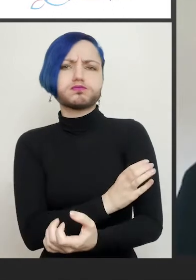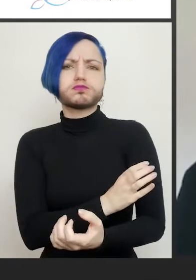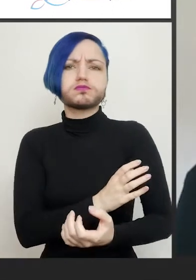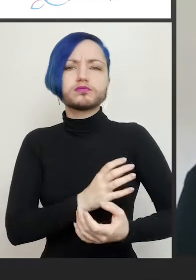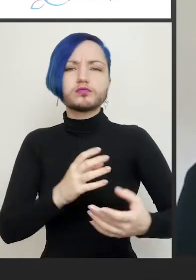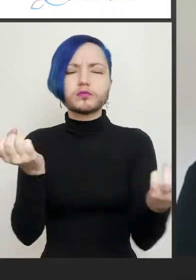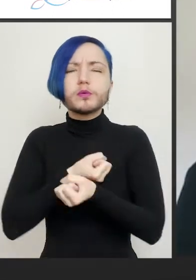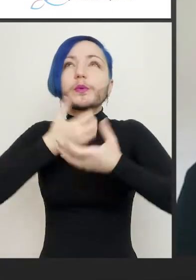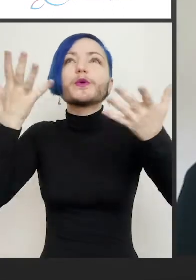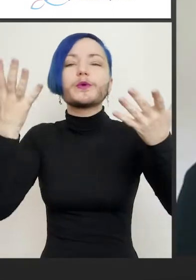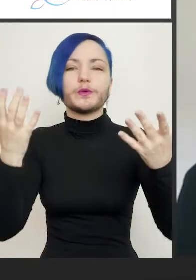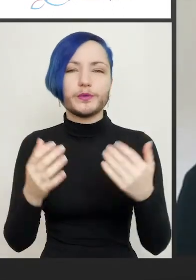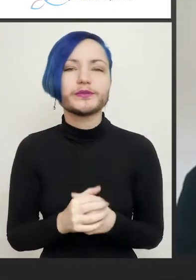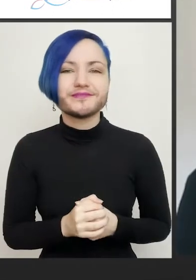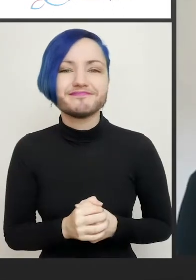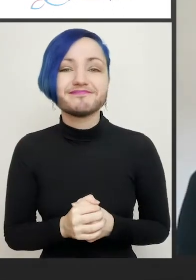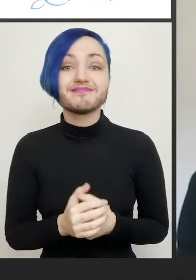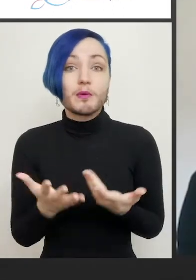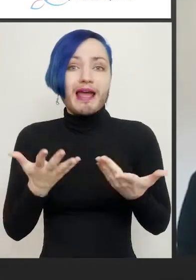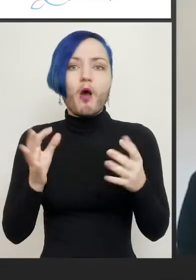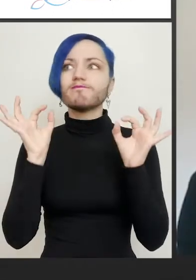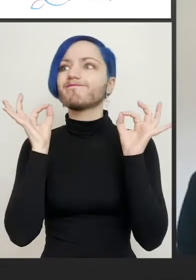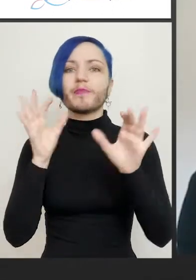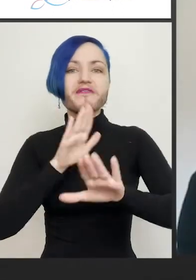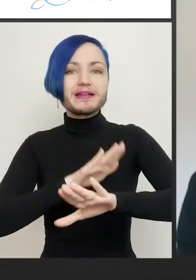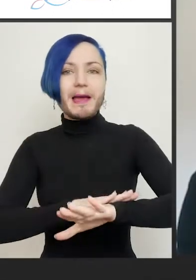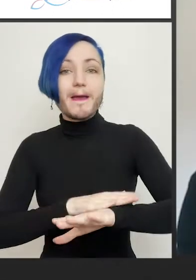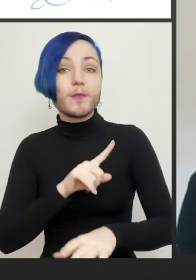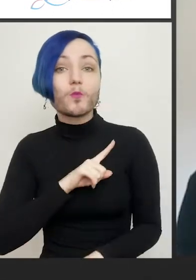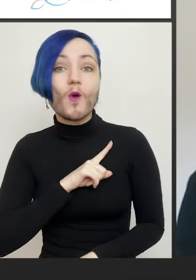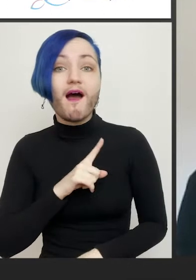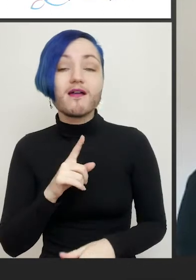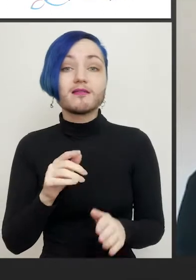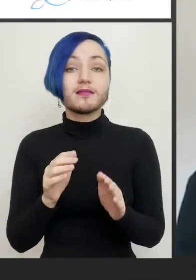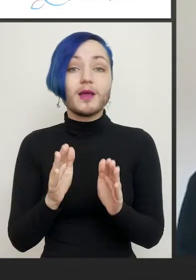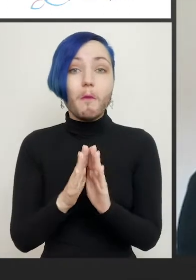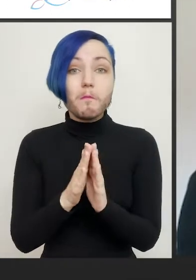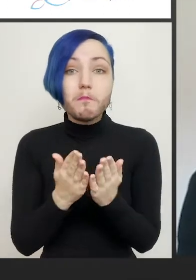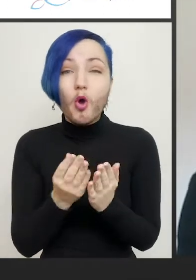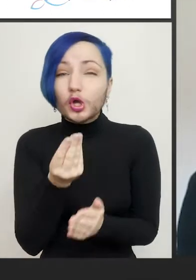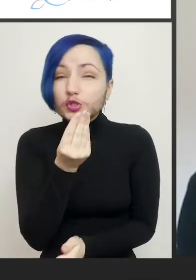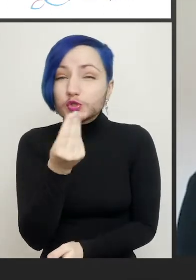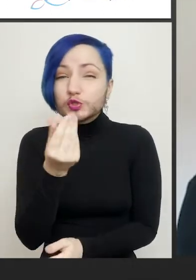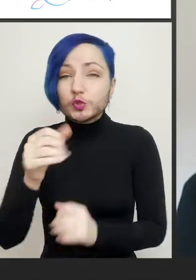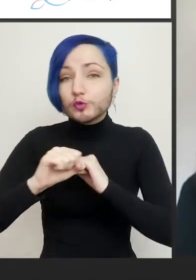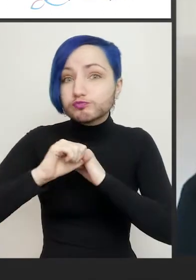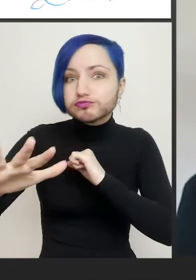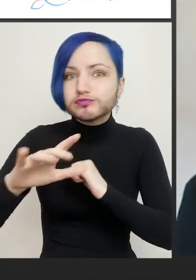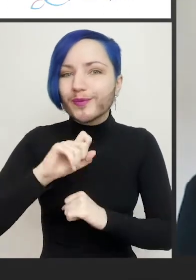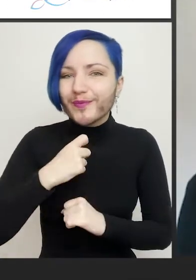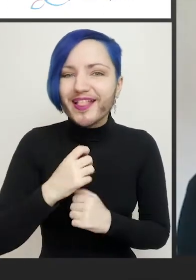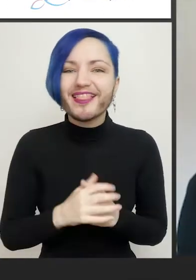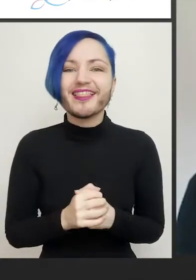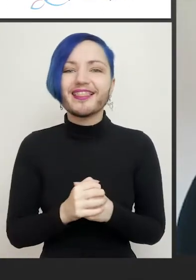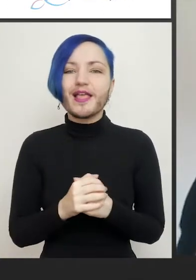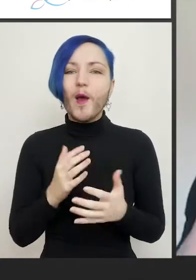And of course, this is the perfect time to talk to you because you've got a book that is due to be coming out really, really soon, which